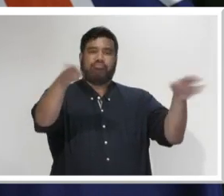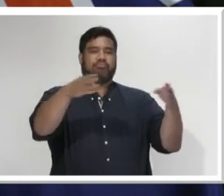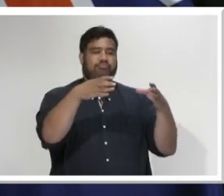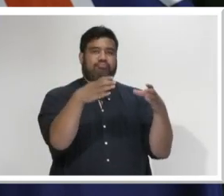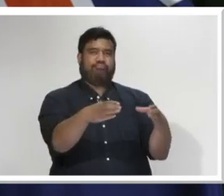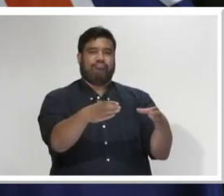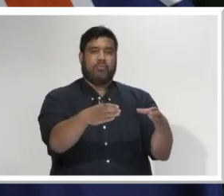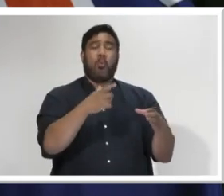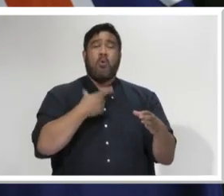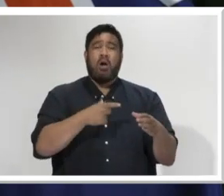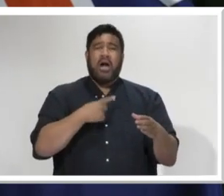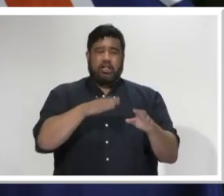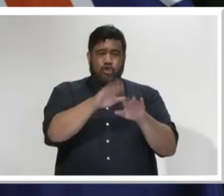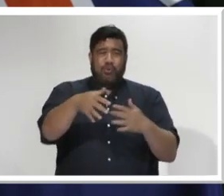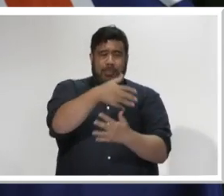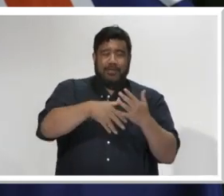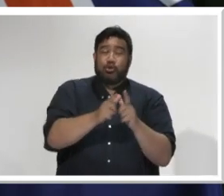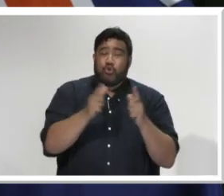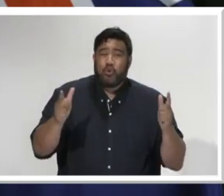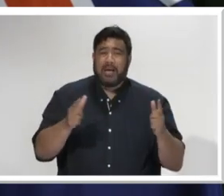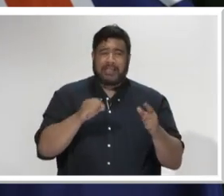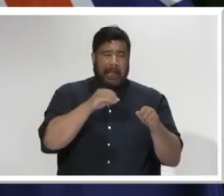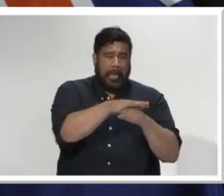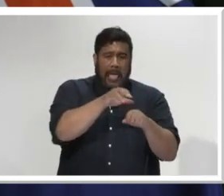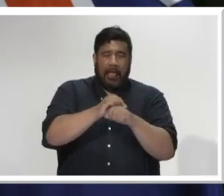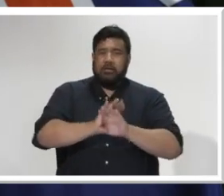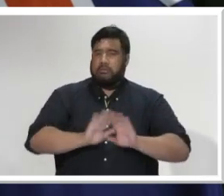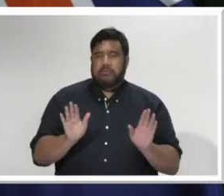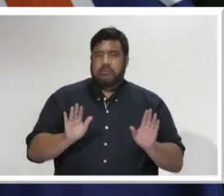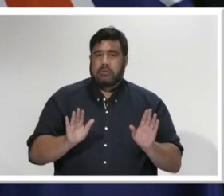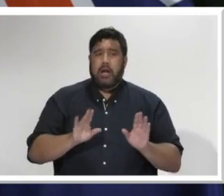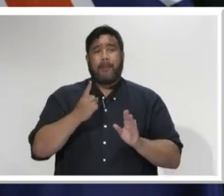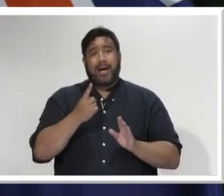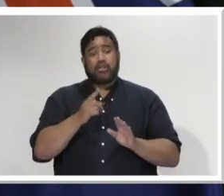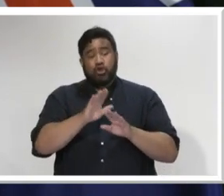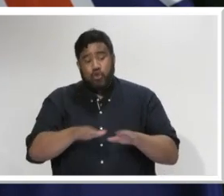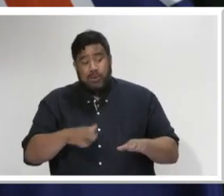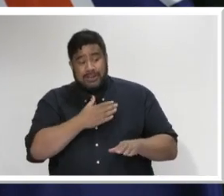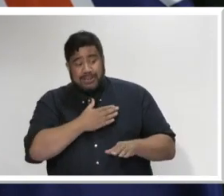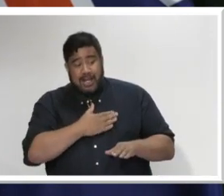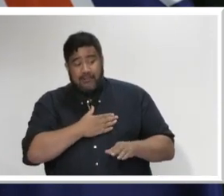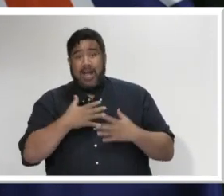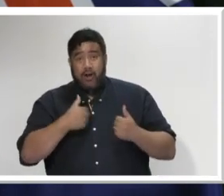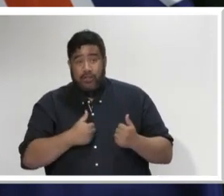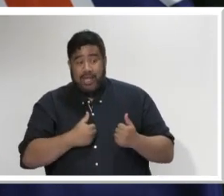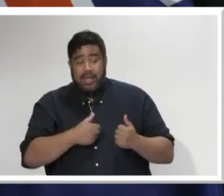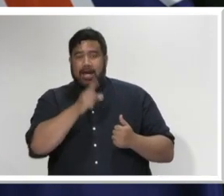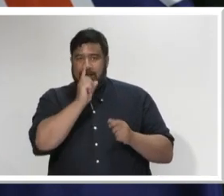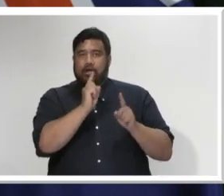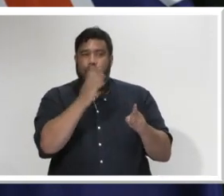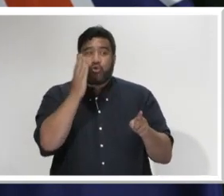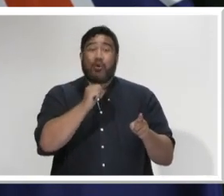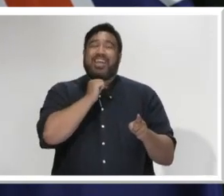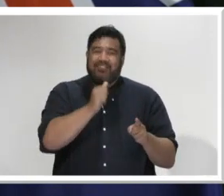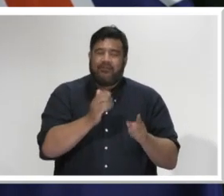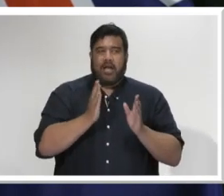too many other children each day. For children who are able to, we still encourage them to remain home and be part of